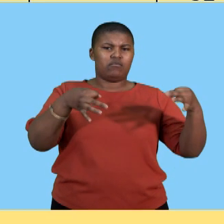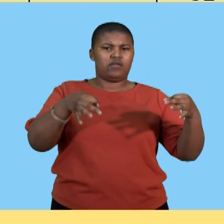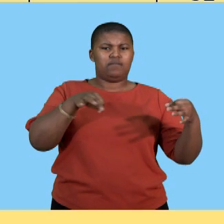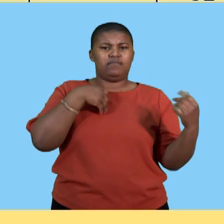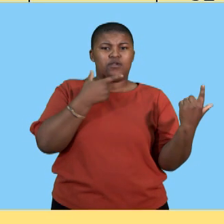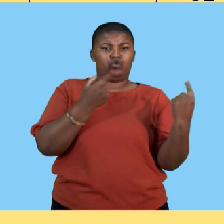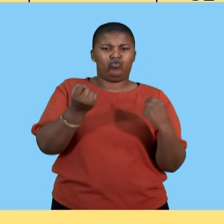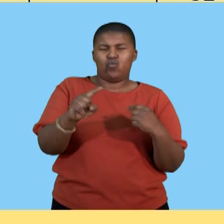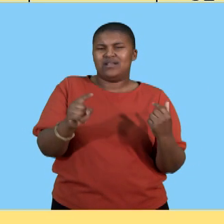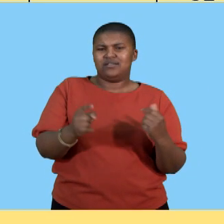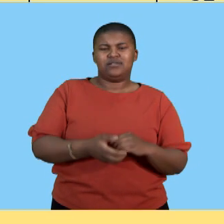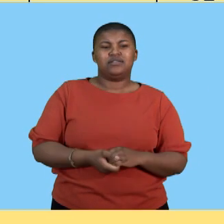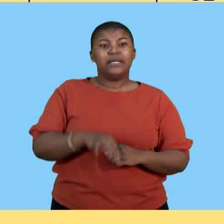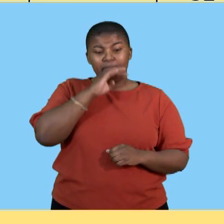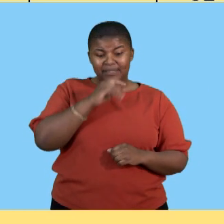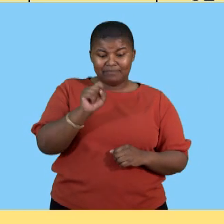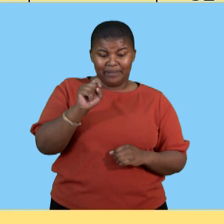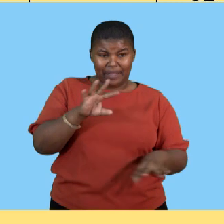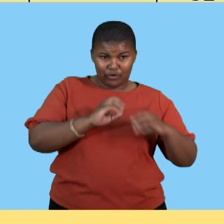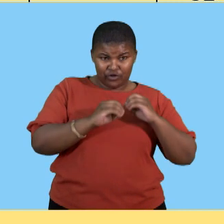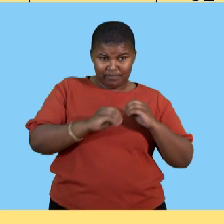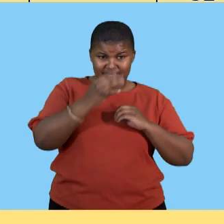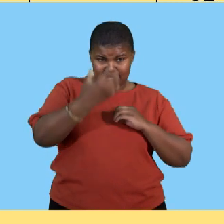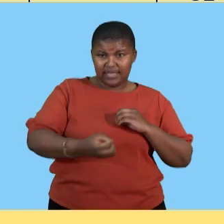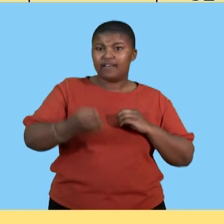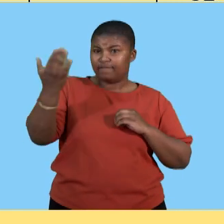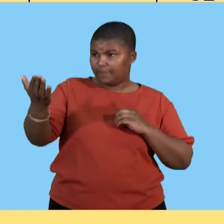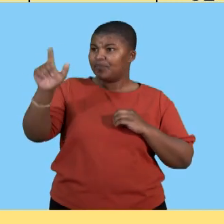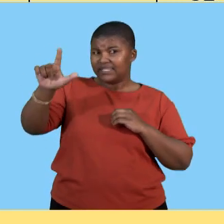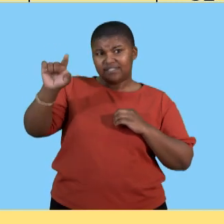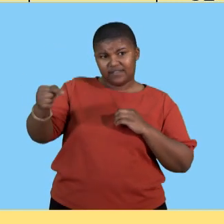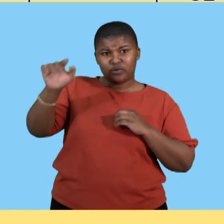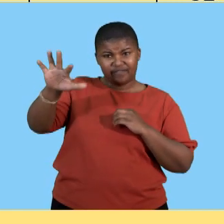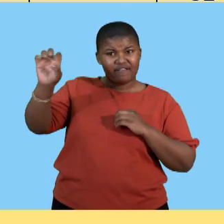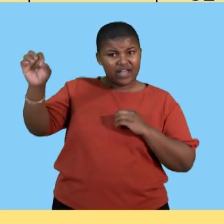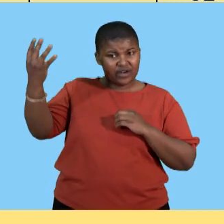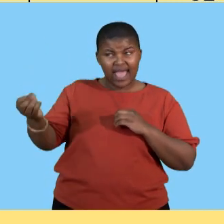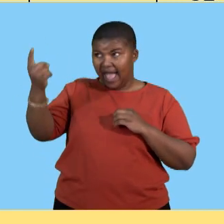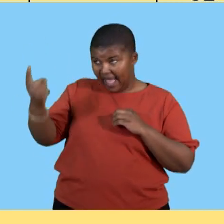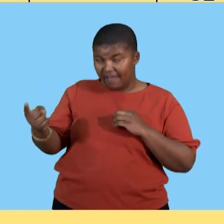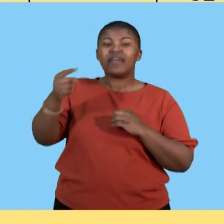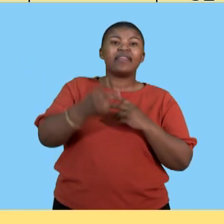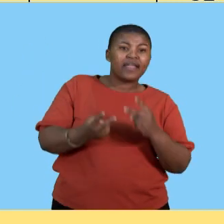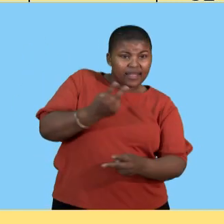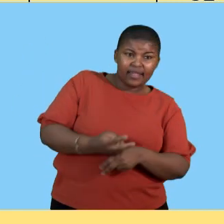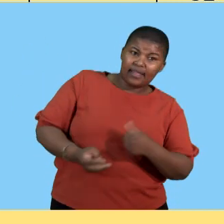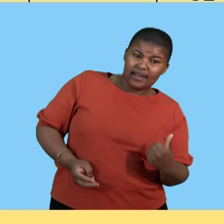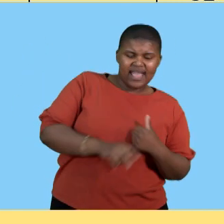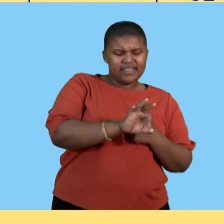When we come to our repairs, we have repairs in the list of balances, 7,500. And then